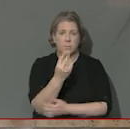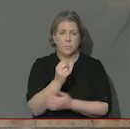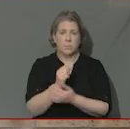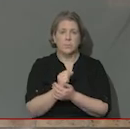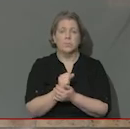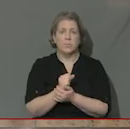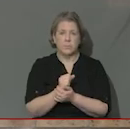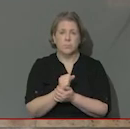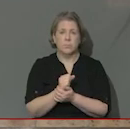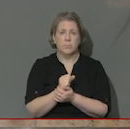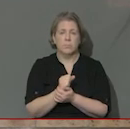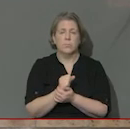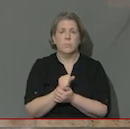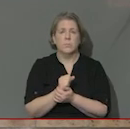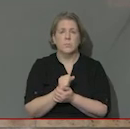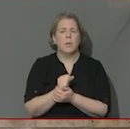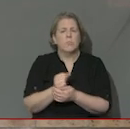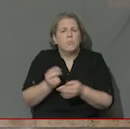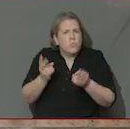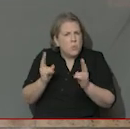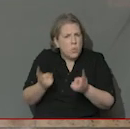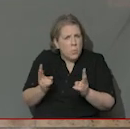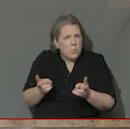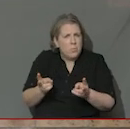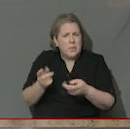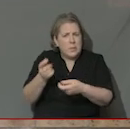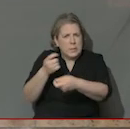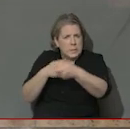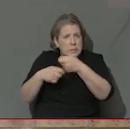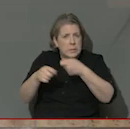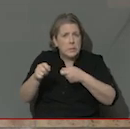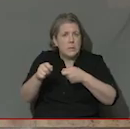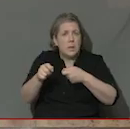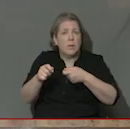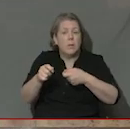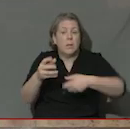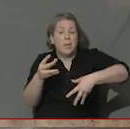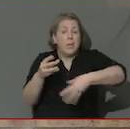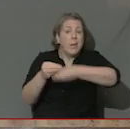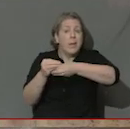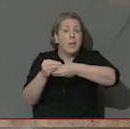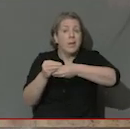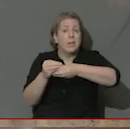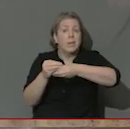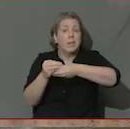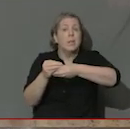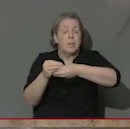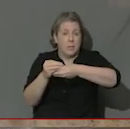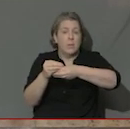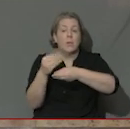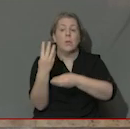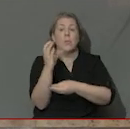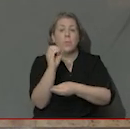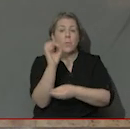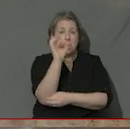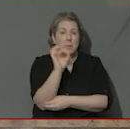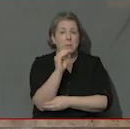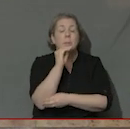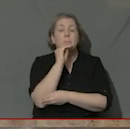They say they normally sell their stock at a markup of 40%. So we will multiply that by